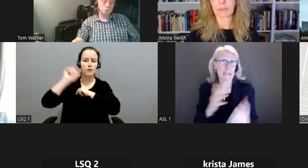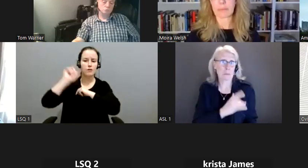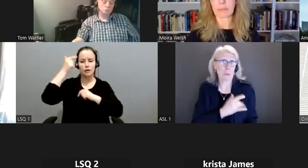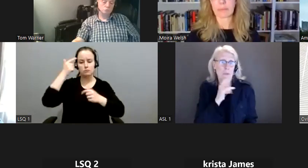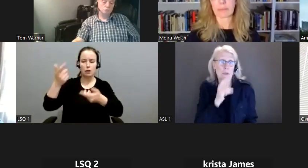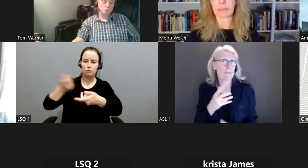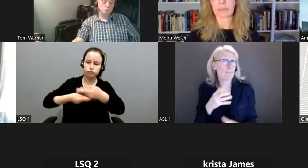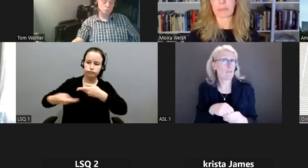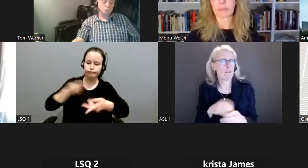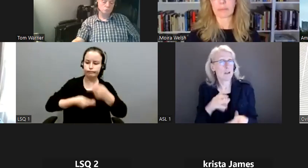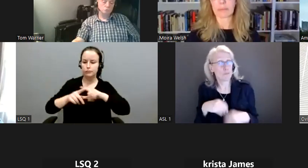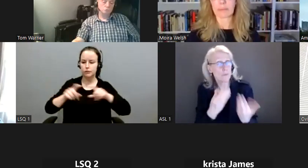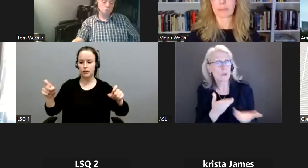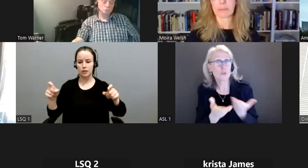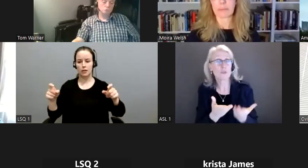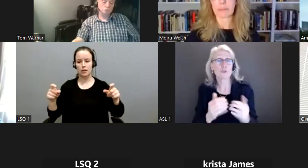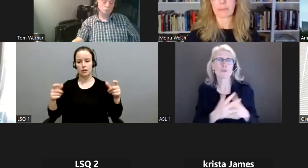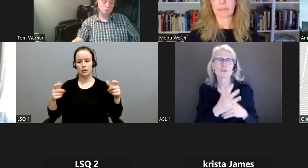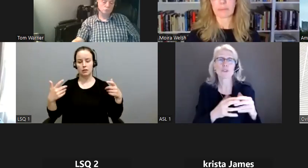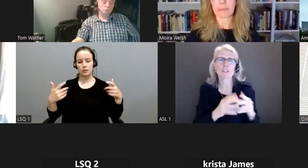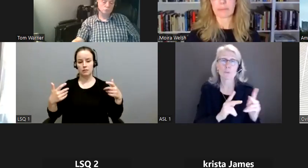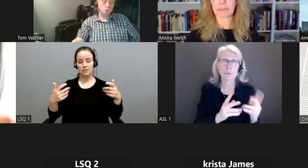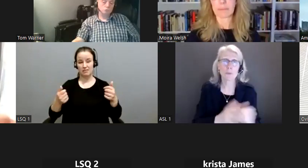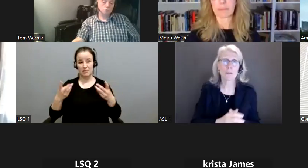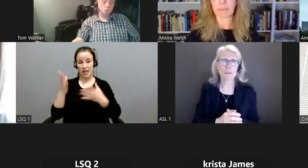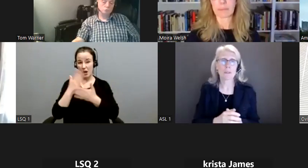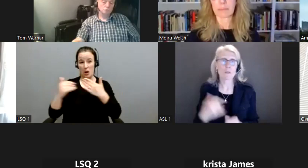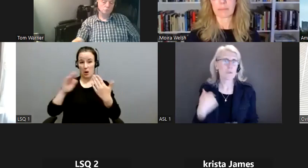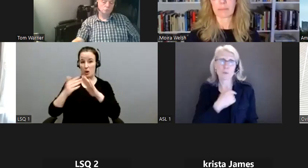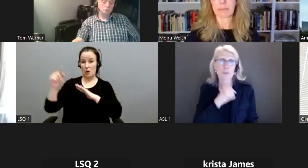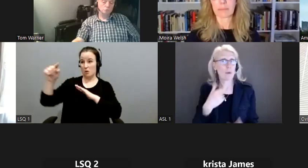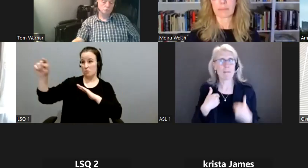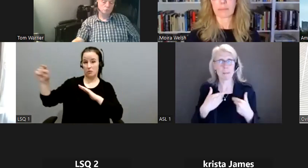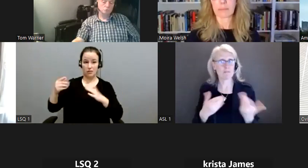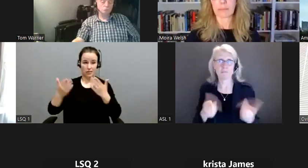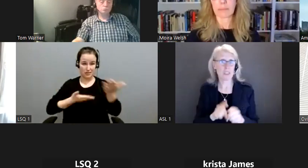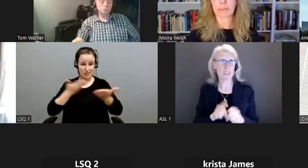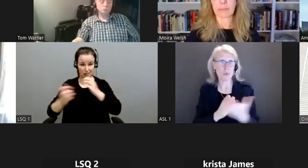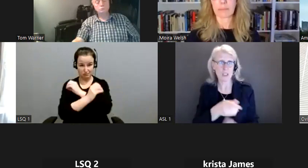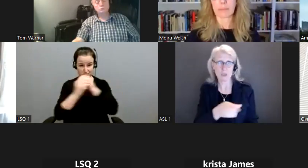providing services. So we're not like the rest of the country. So